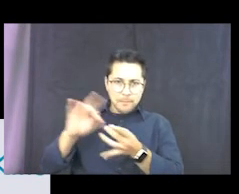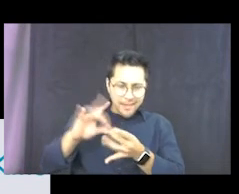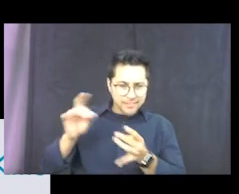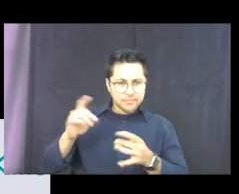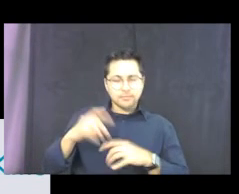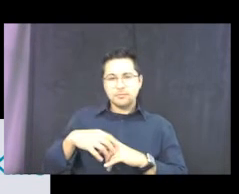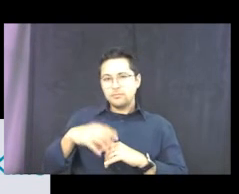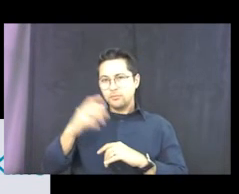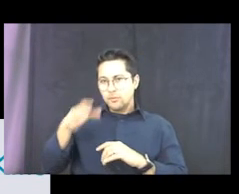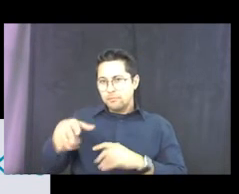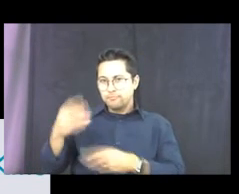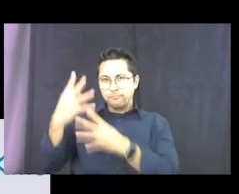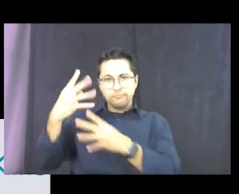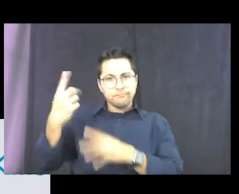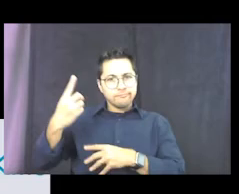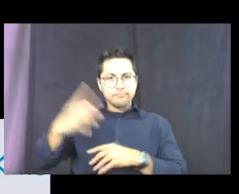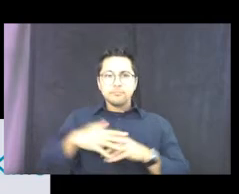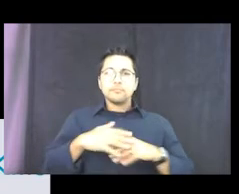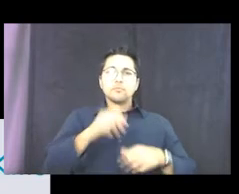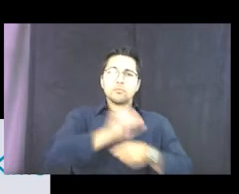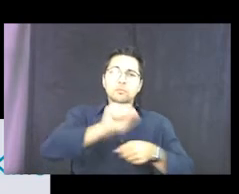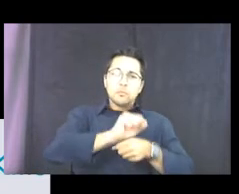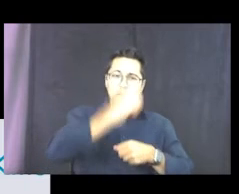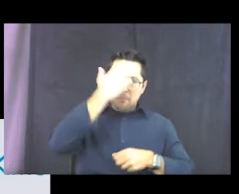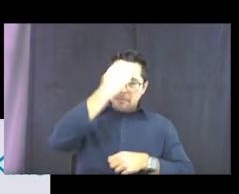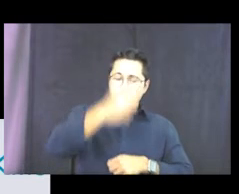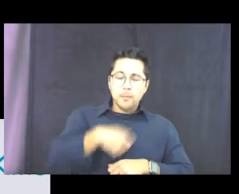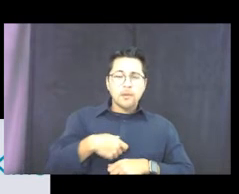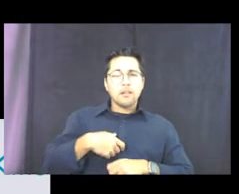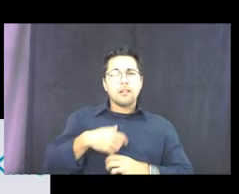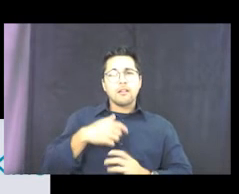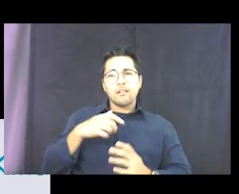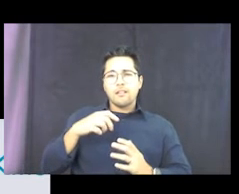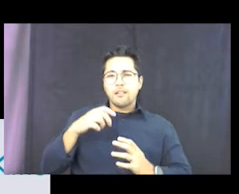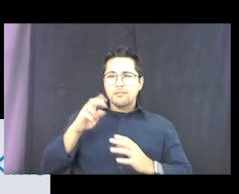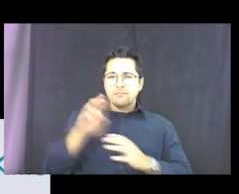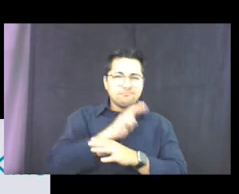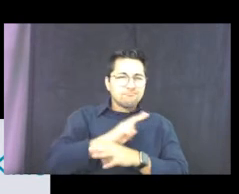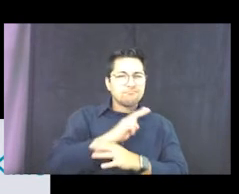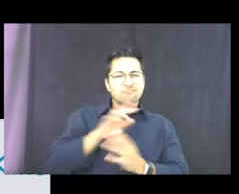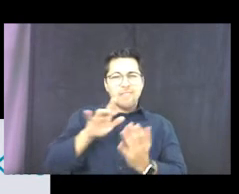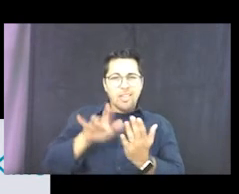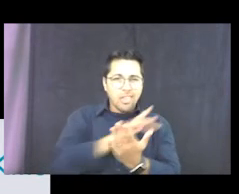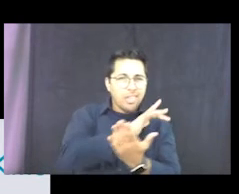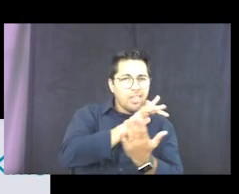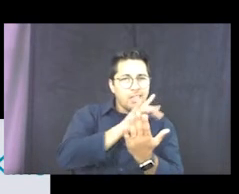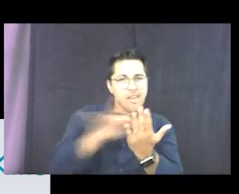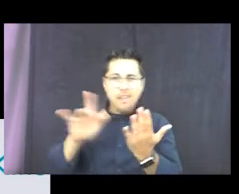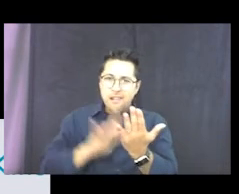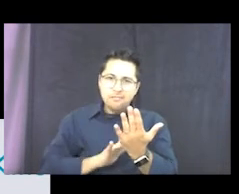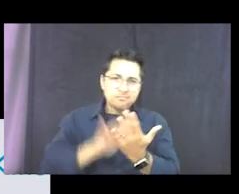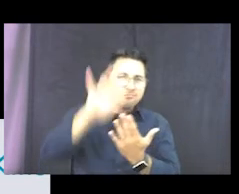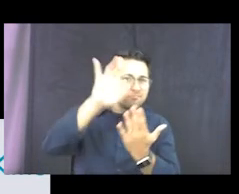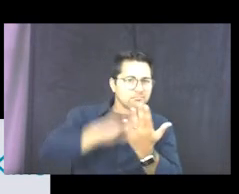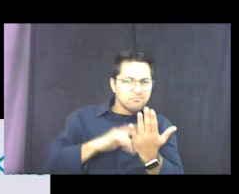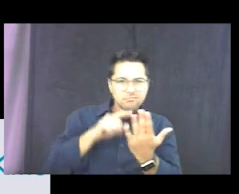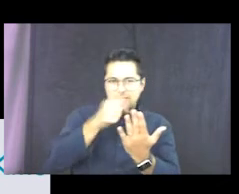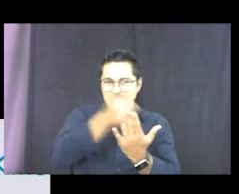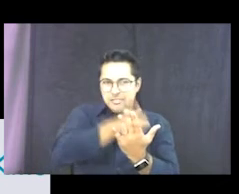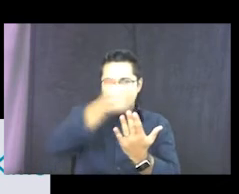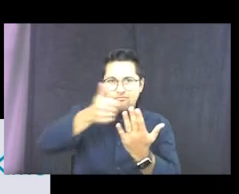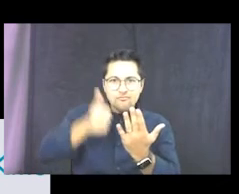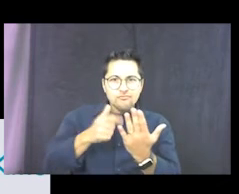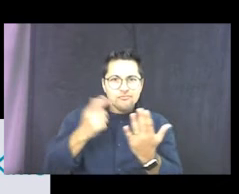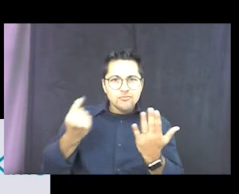memory is used to distinguish between mobile device features, swipes, left, right, up, down, and their functions, remembering where the